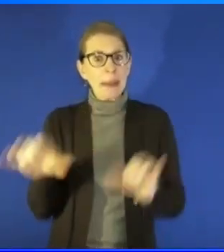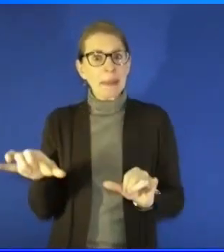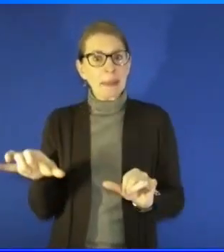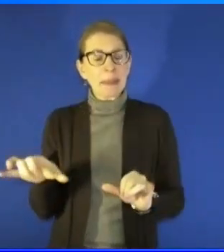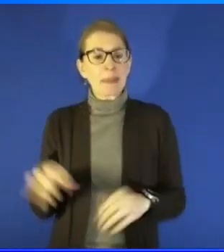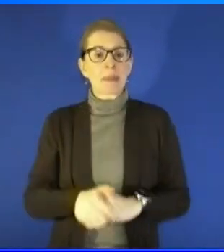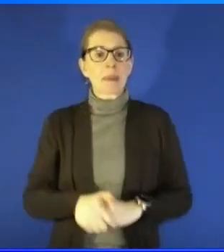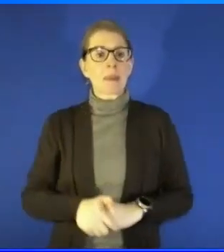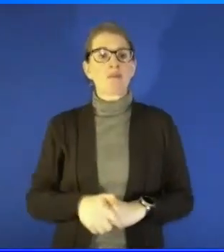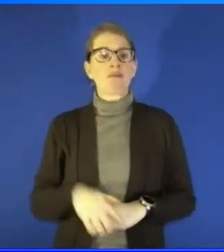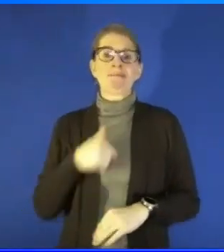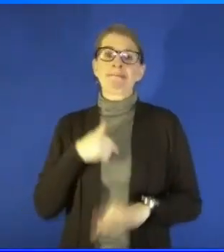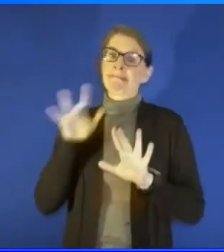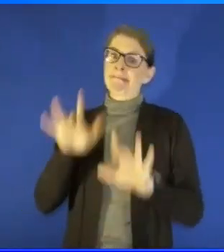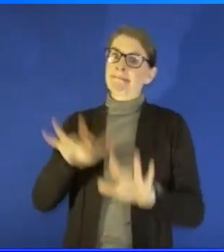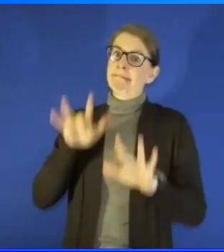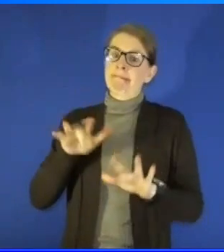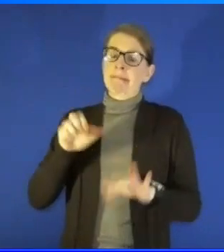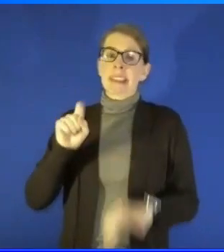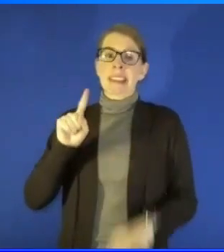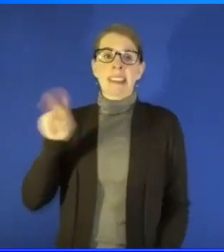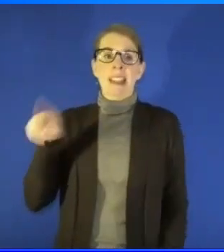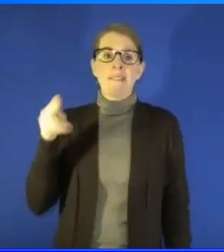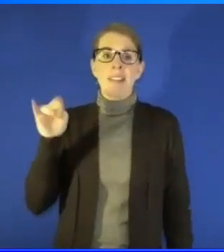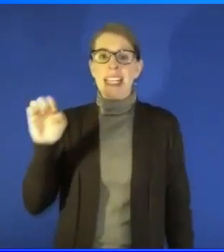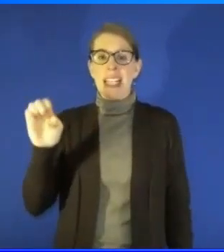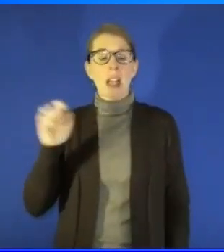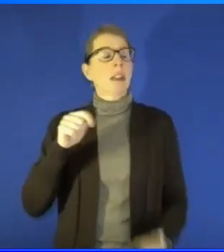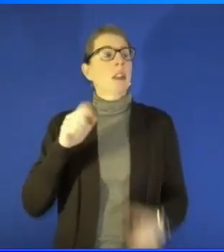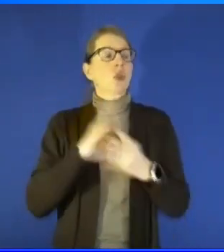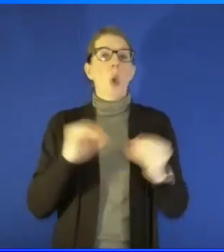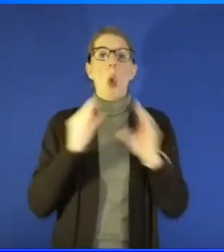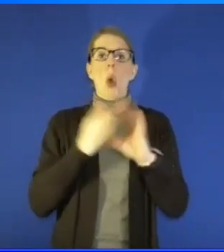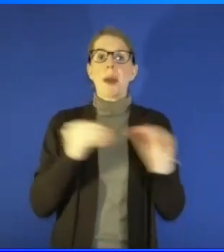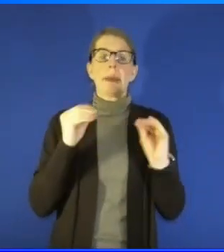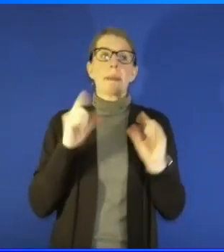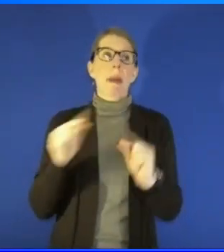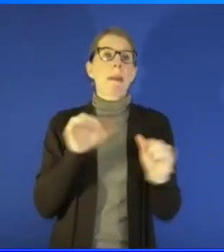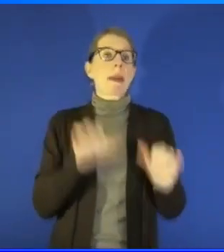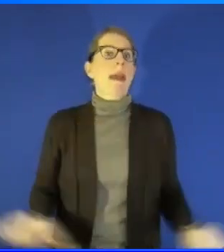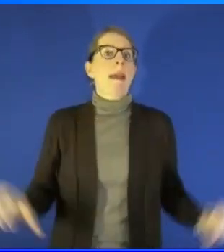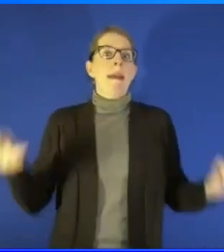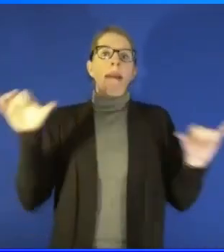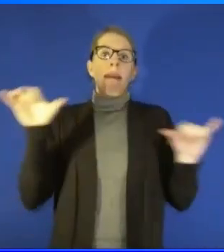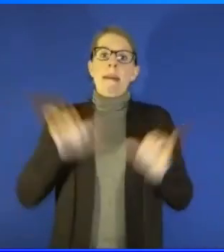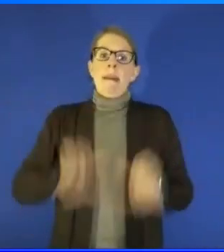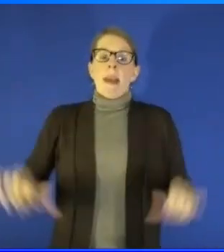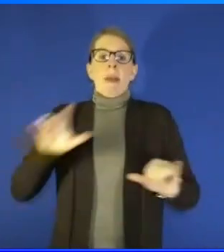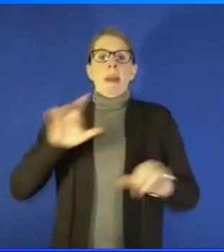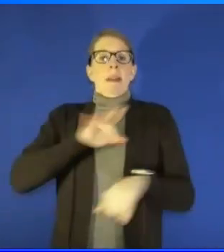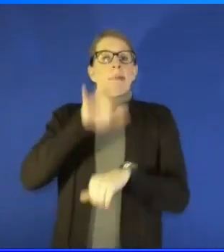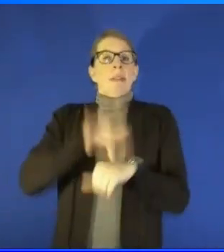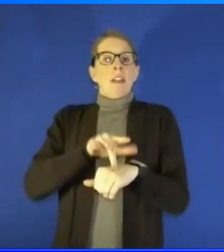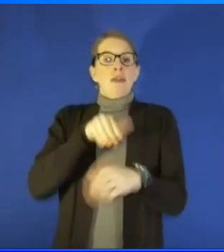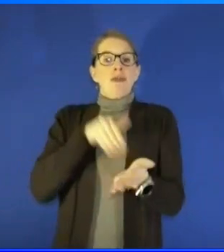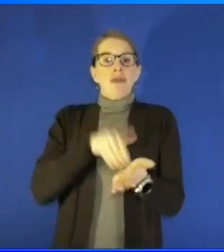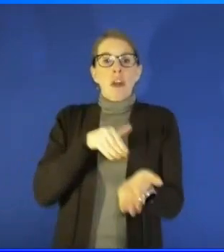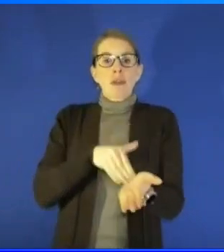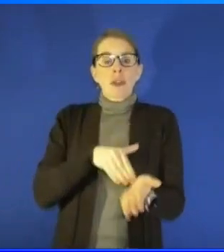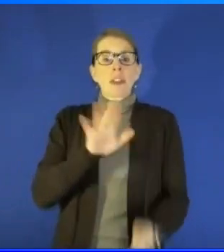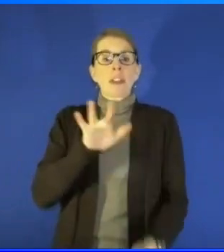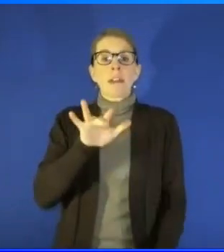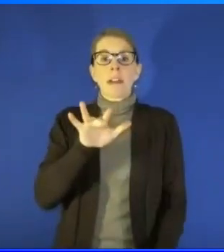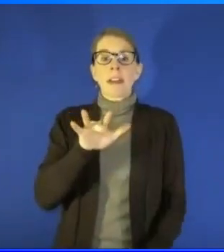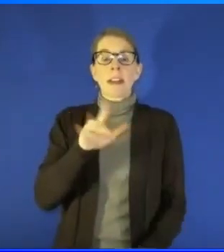empathize with Stephanie because definitely I've heard this story from many patients where, they go to their doctor and they don't get